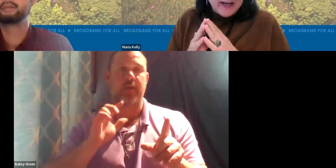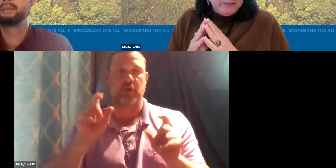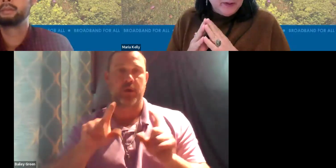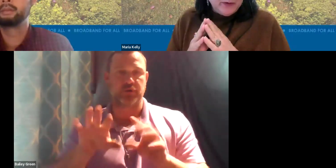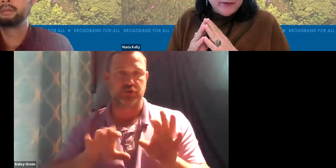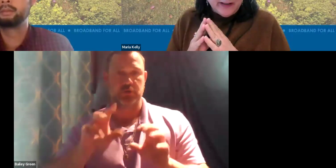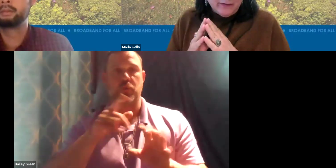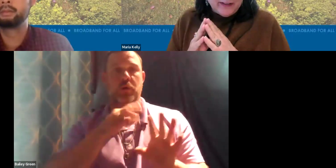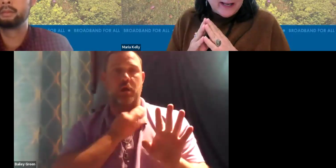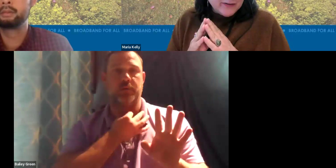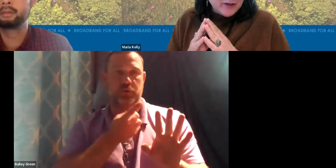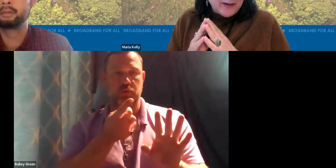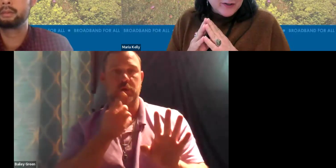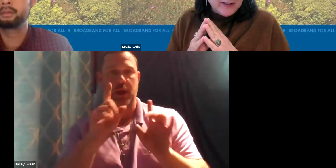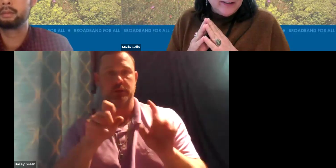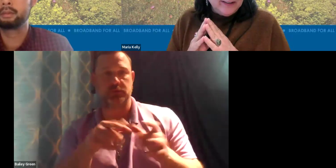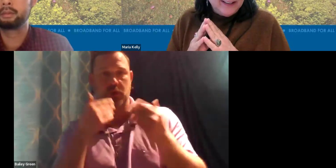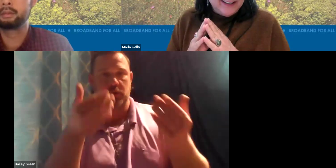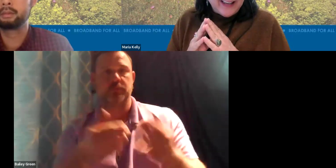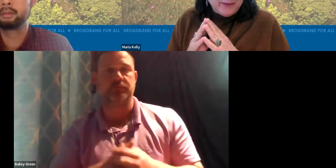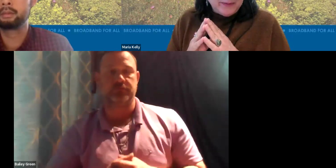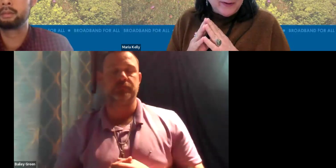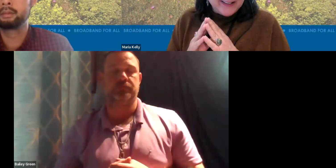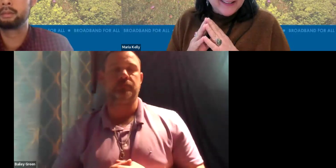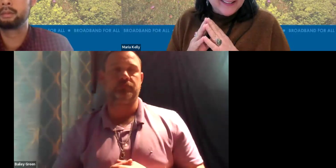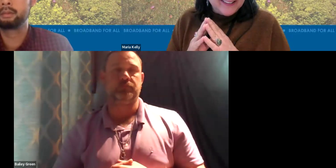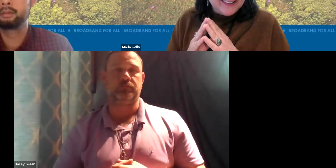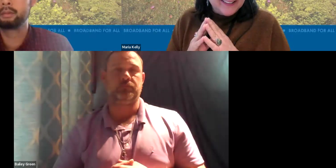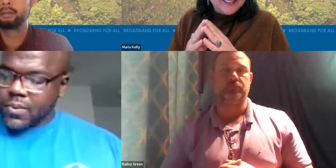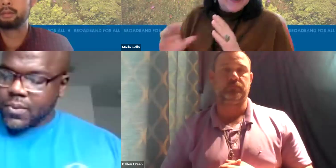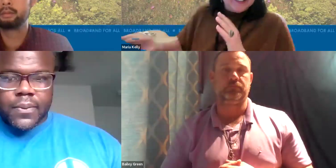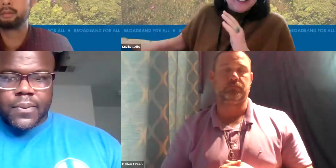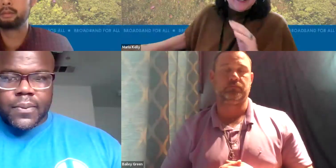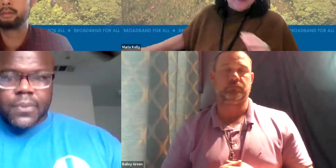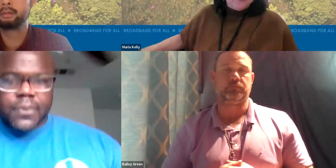you'd like to unmute yourself and ask your question, that would be great.